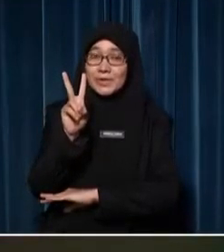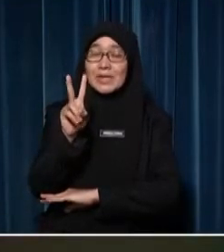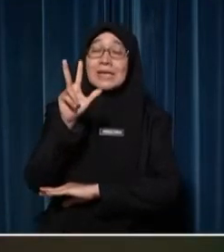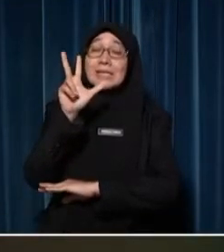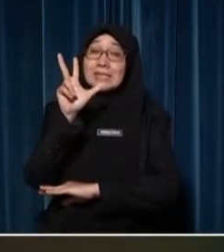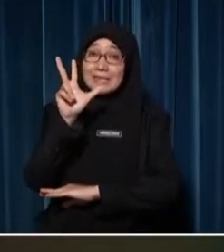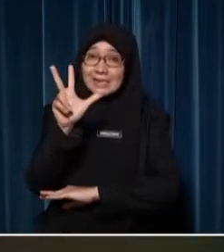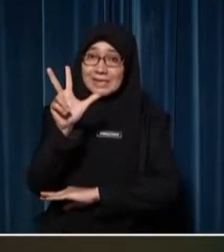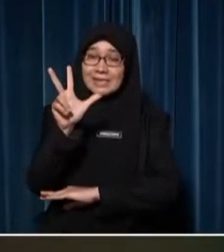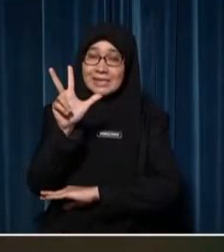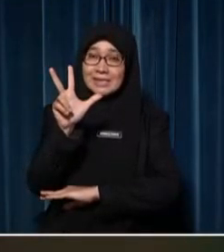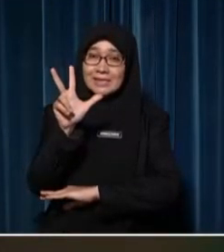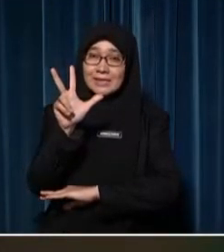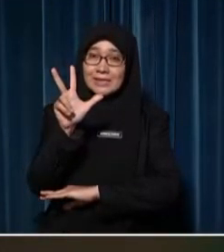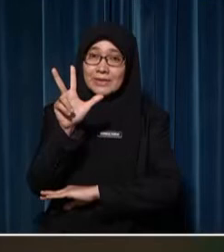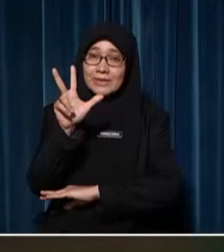3,